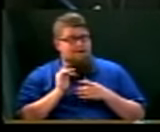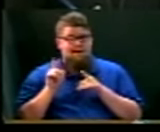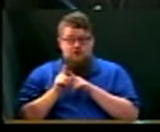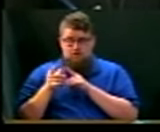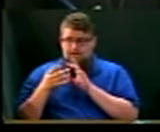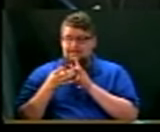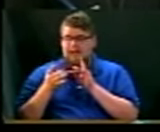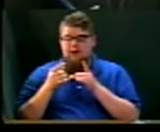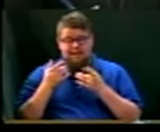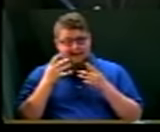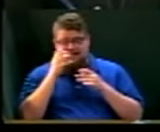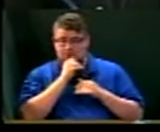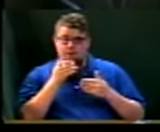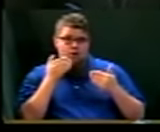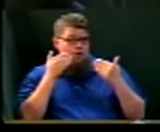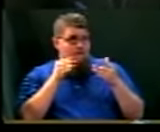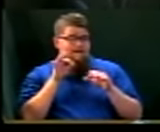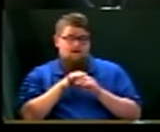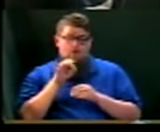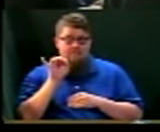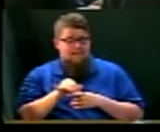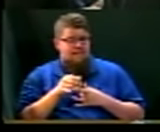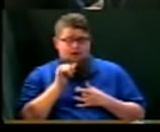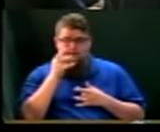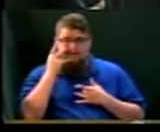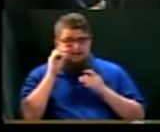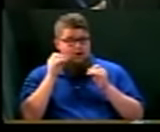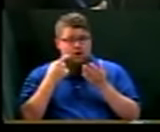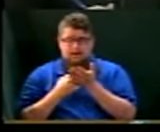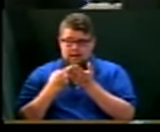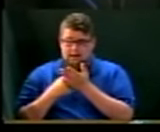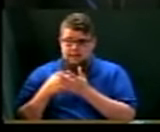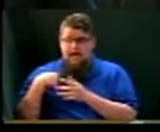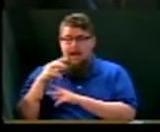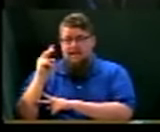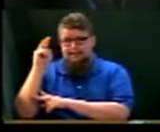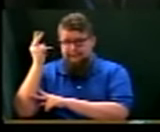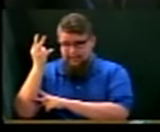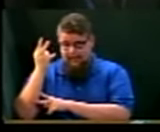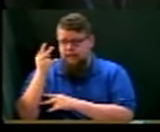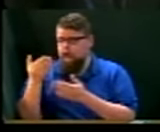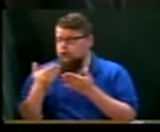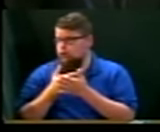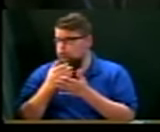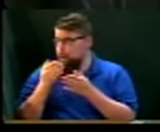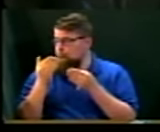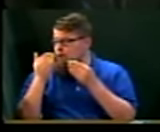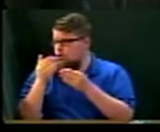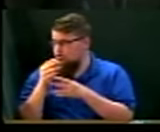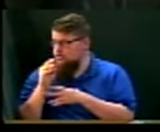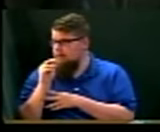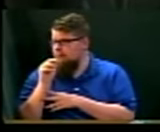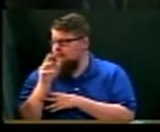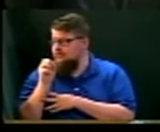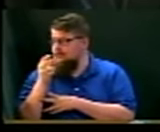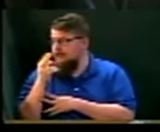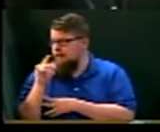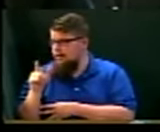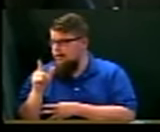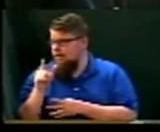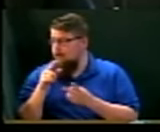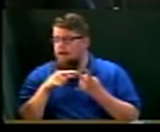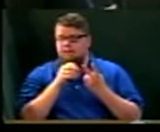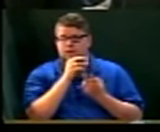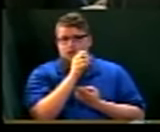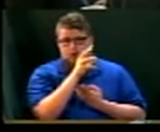go ahead and vote on that. I don't see any other discussion. I second the new motion. Okay. So Ms. Hill seconded Ms.